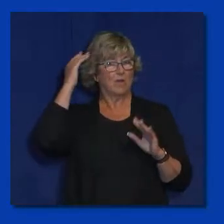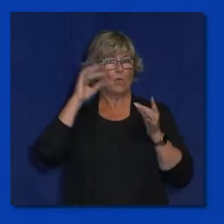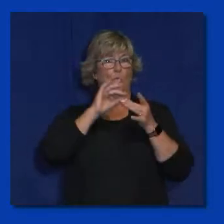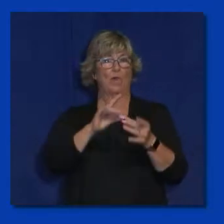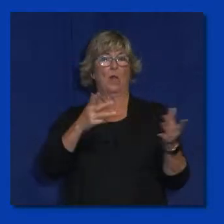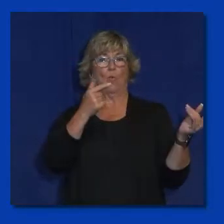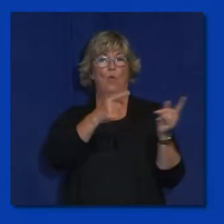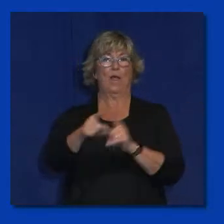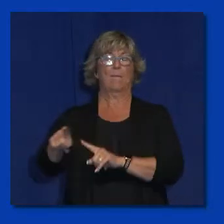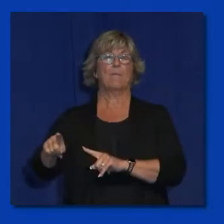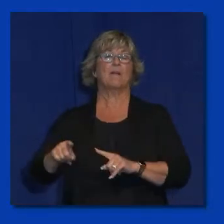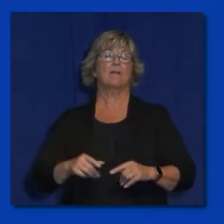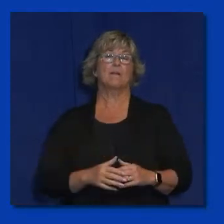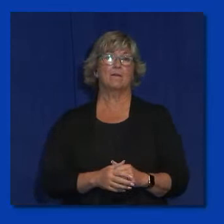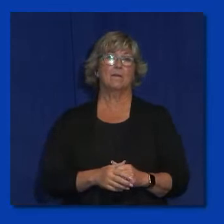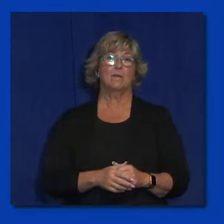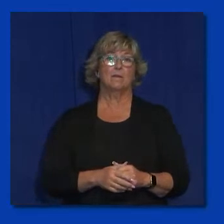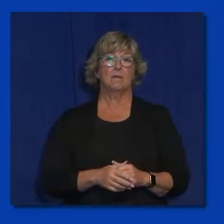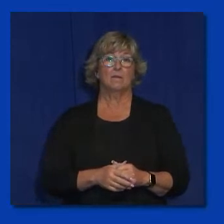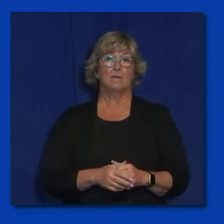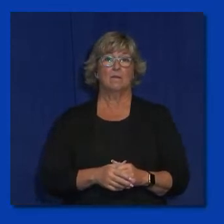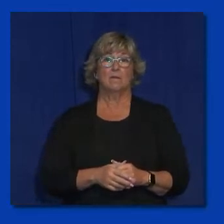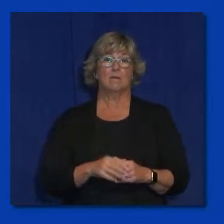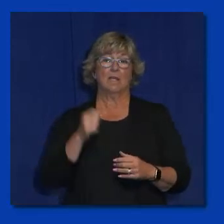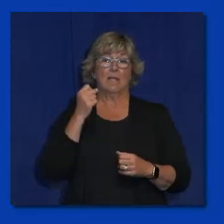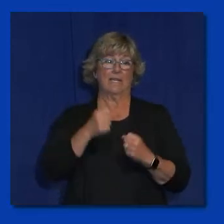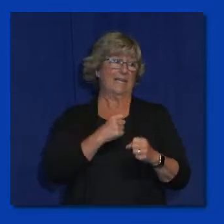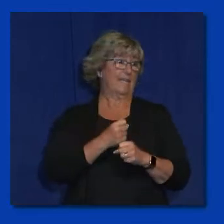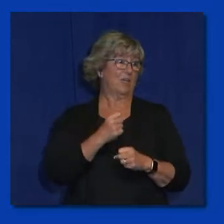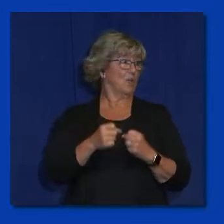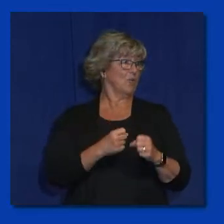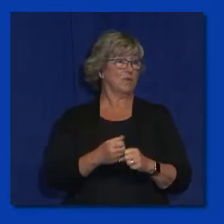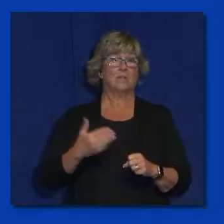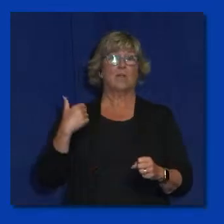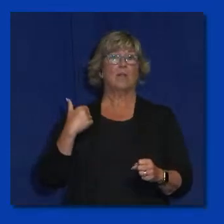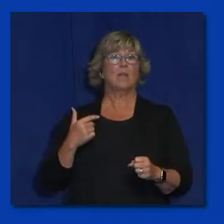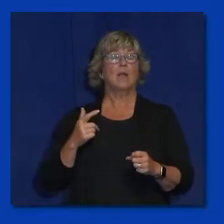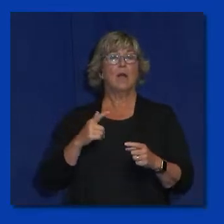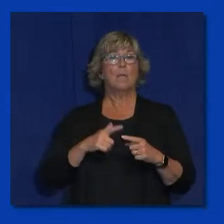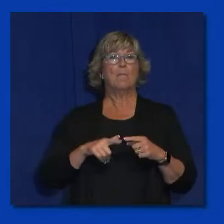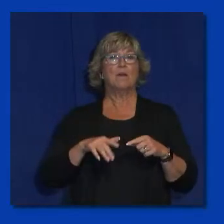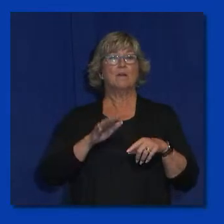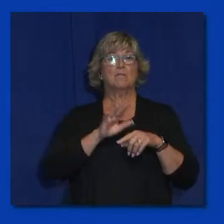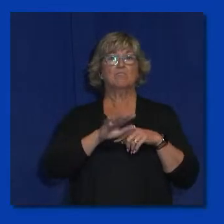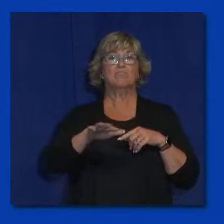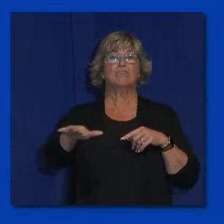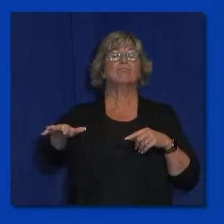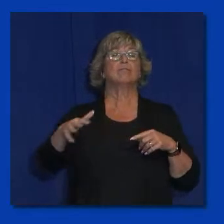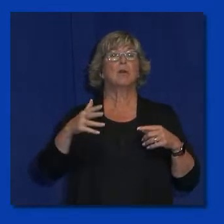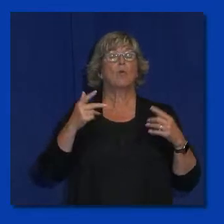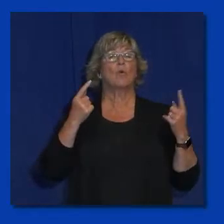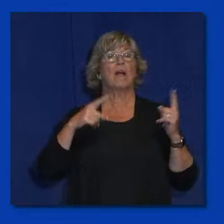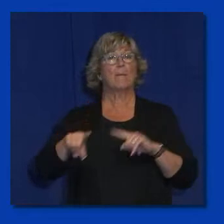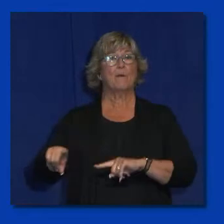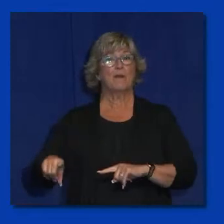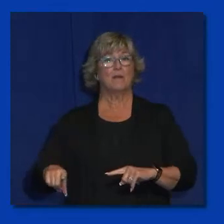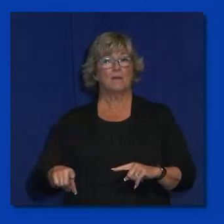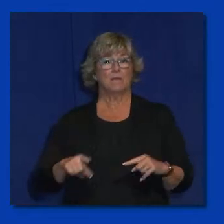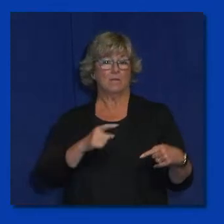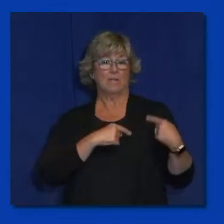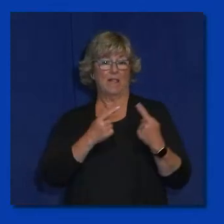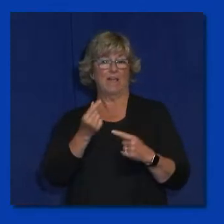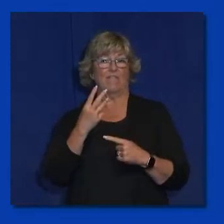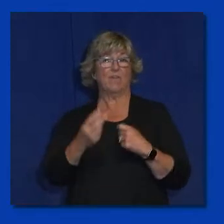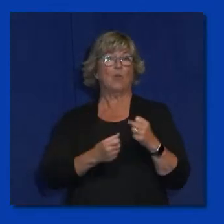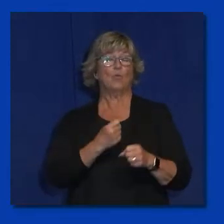to what's happened, what happened years ago at the Supreme Court, but what's now manifesting as a consequence of what happened over the last